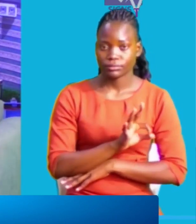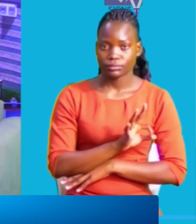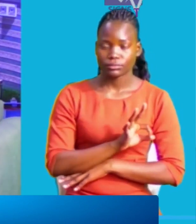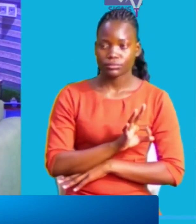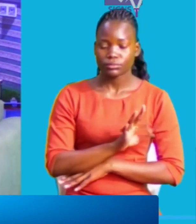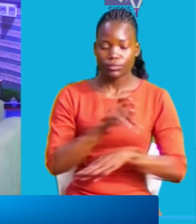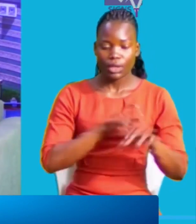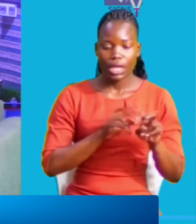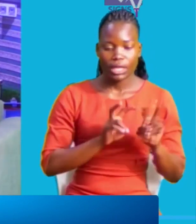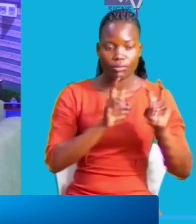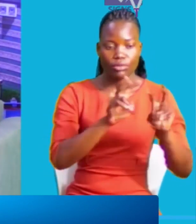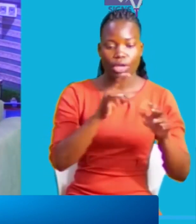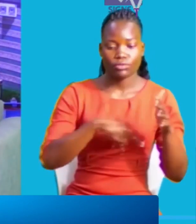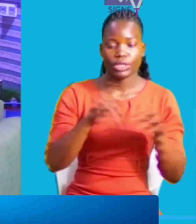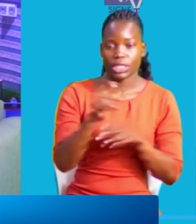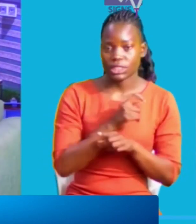when you look at the training